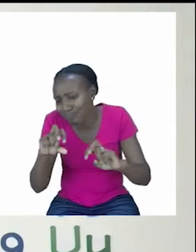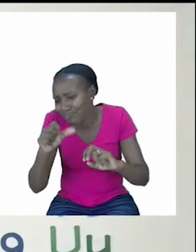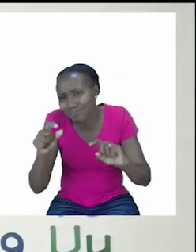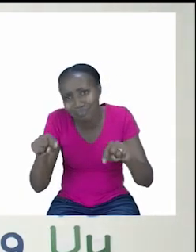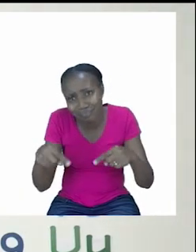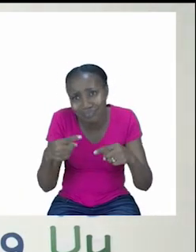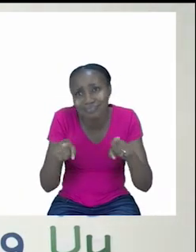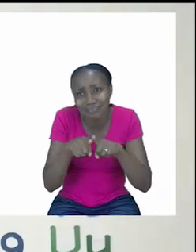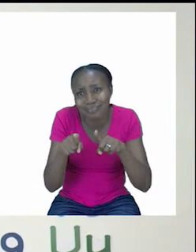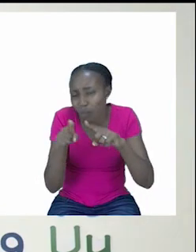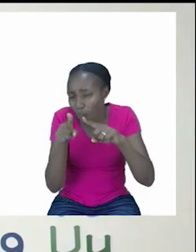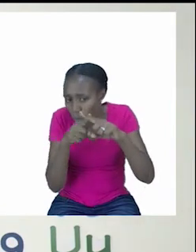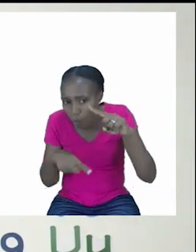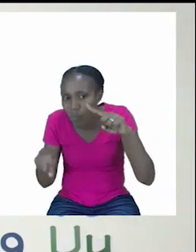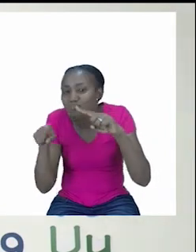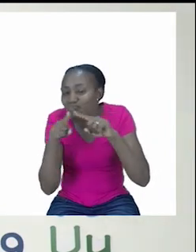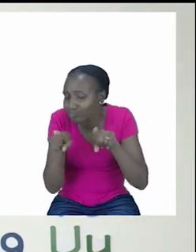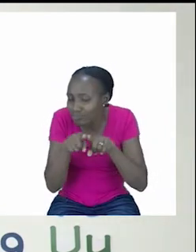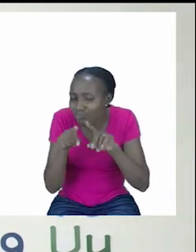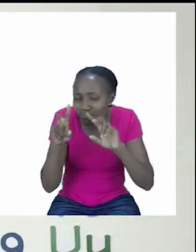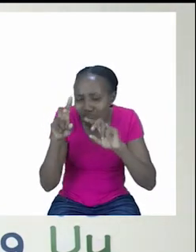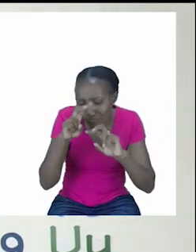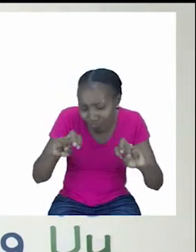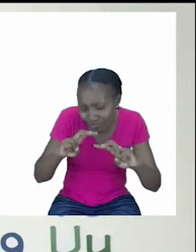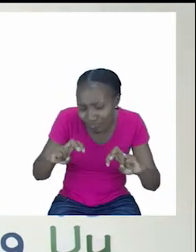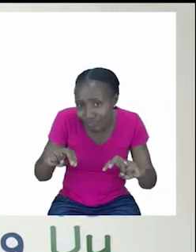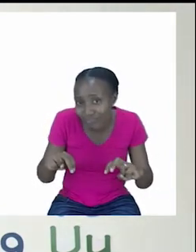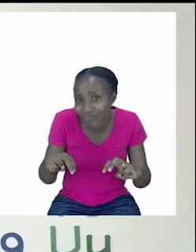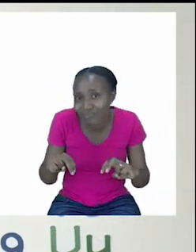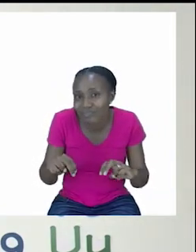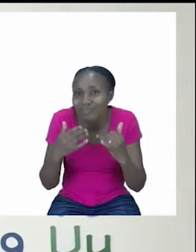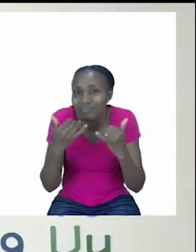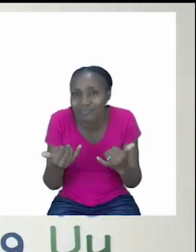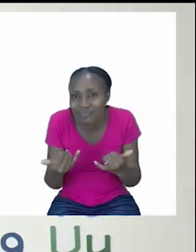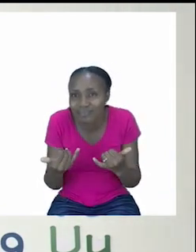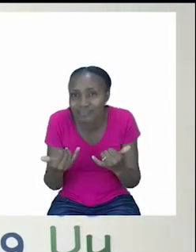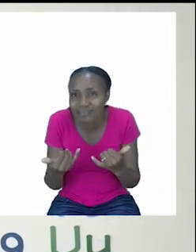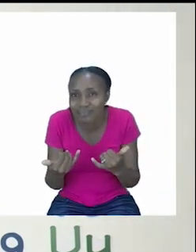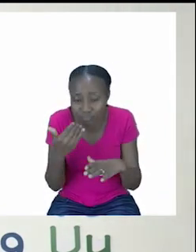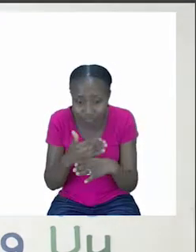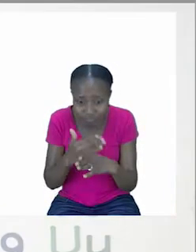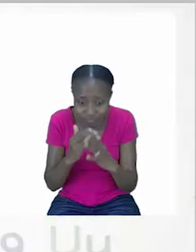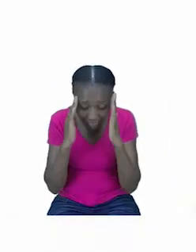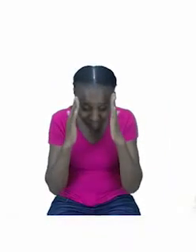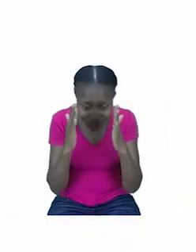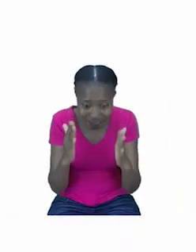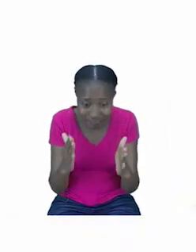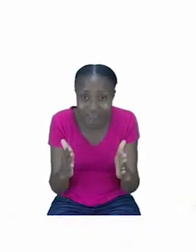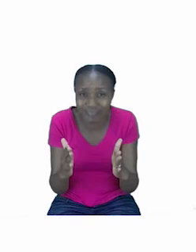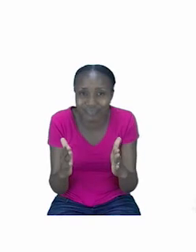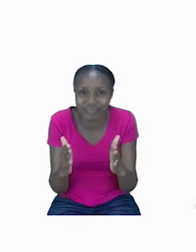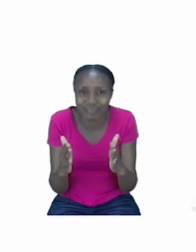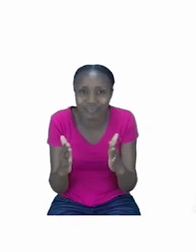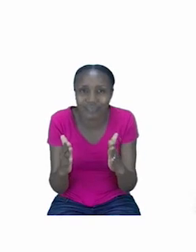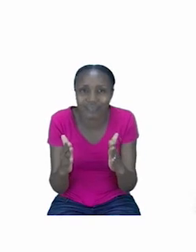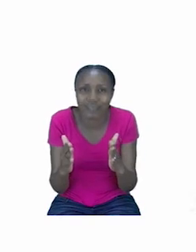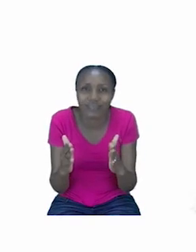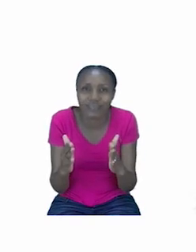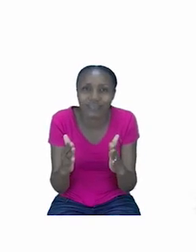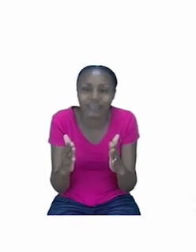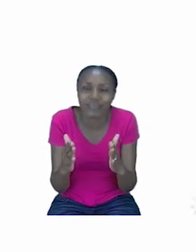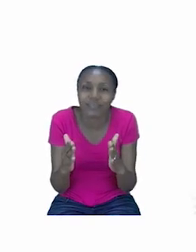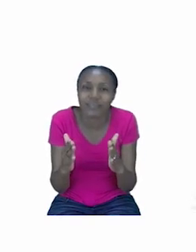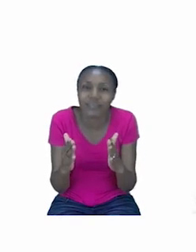the shape of the circle. Let us turn back to our exercise. Now, in our